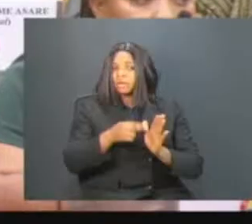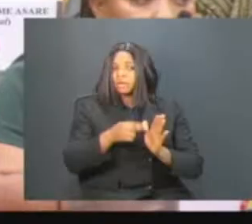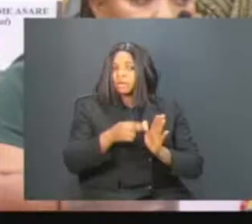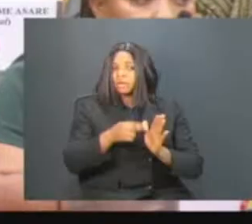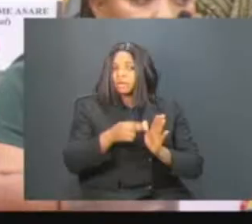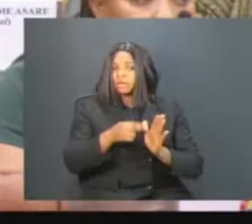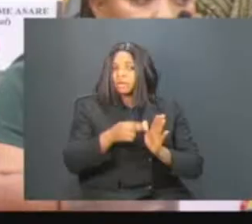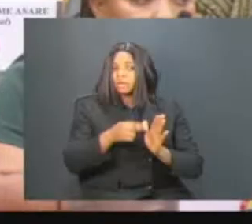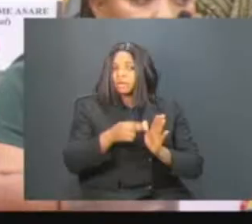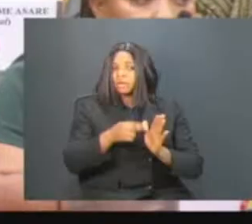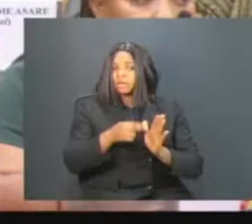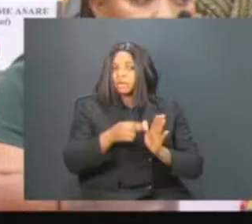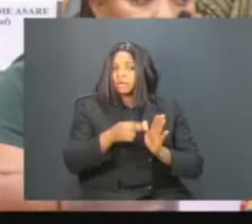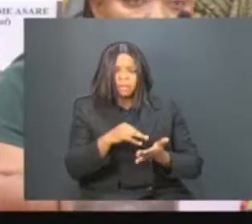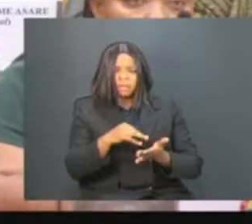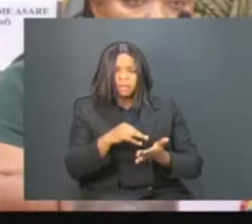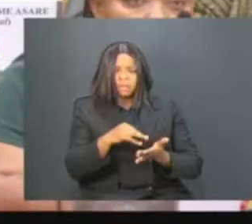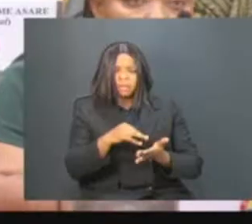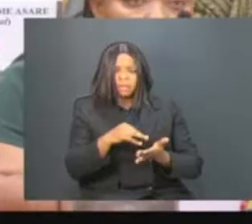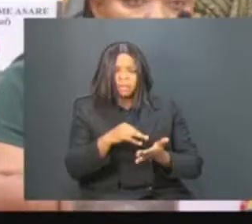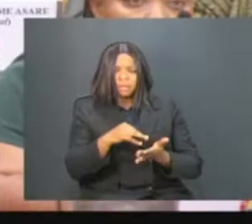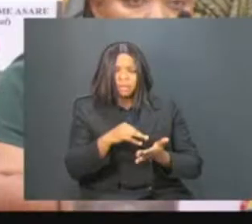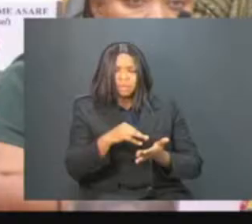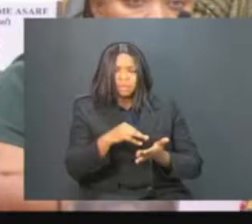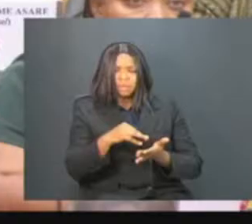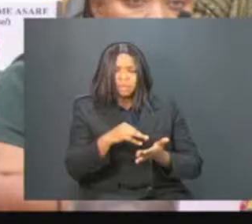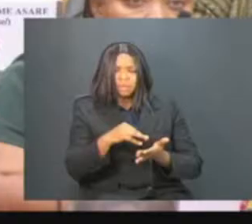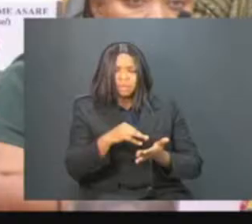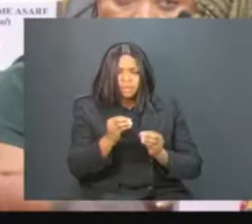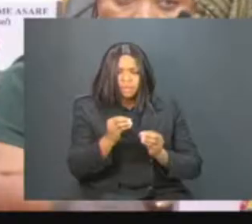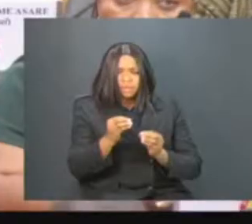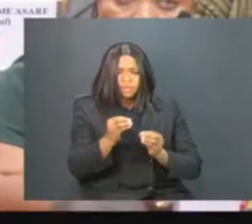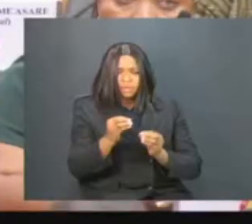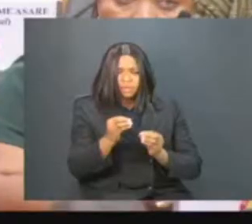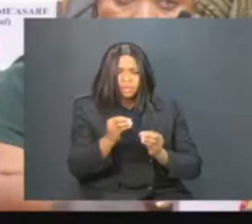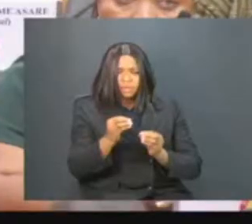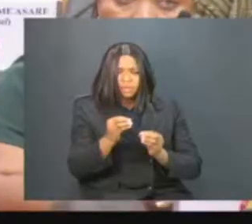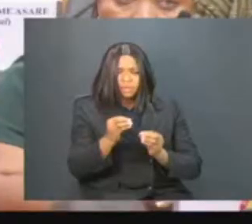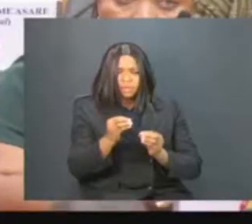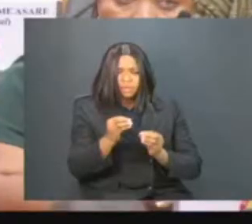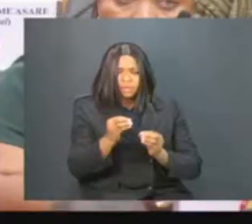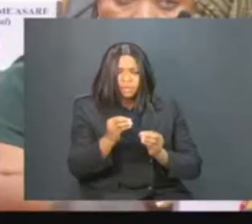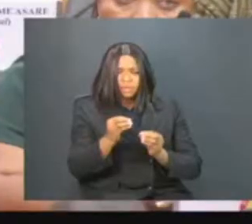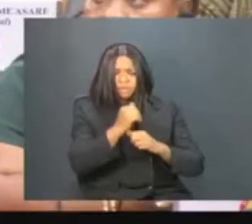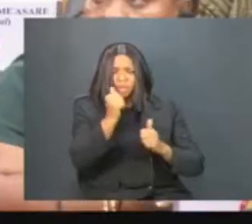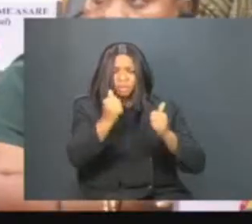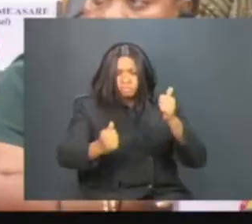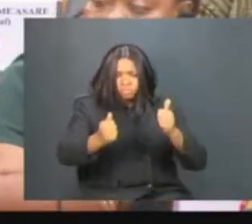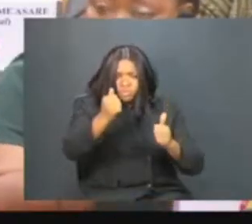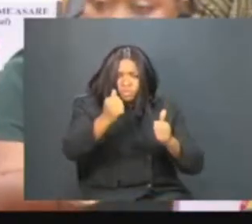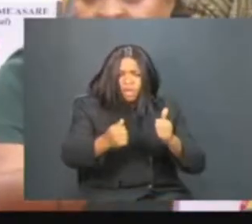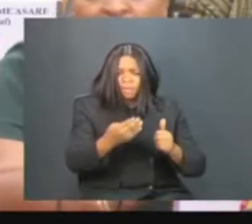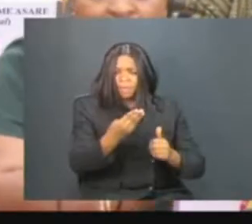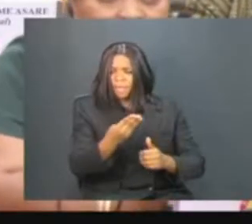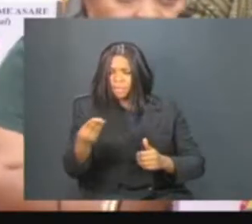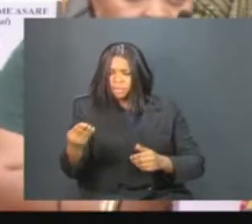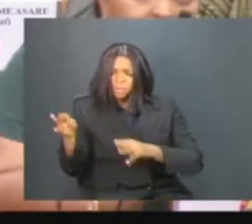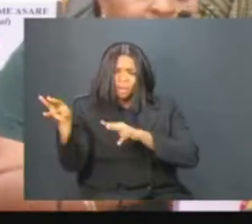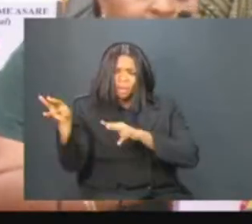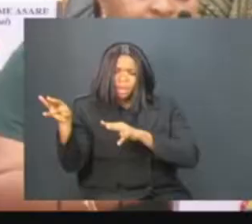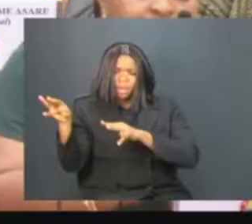be provided so that our trucks, goods and services can be conveyed 24 hours across the country.